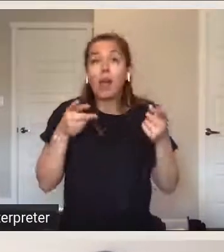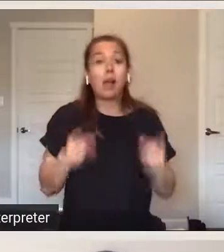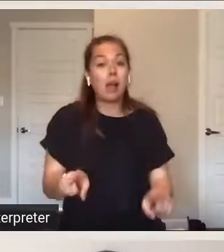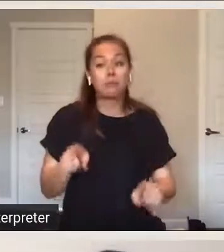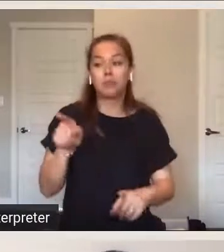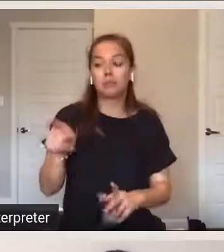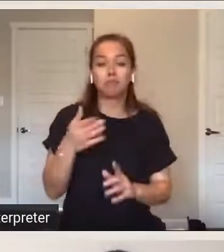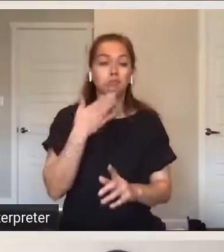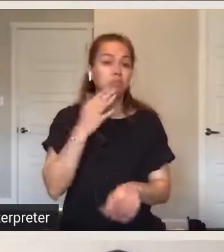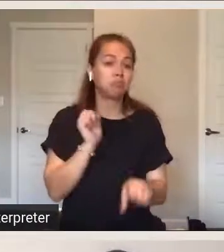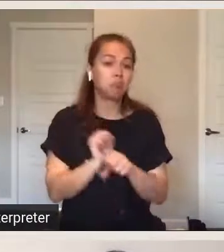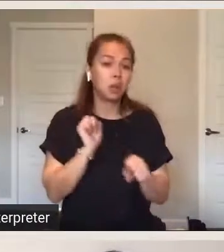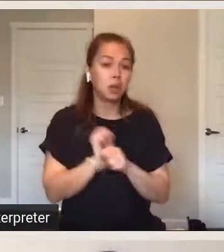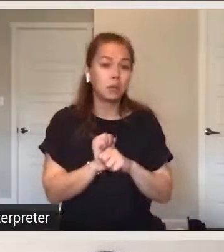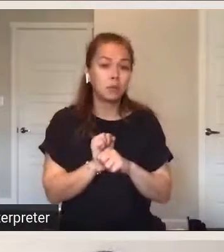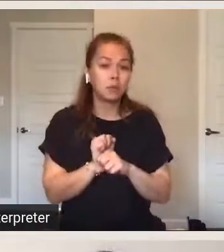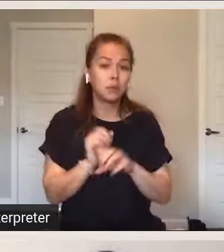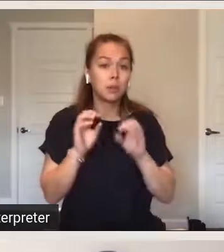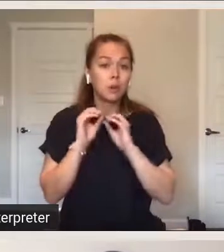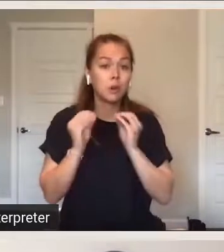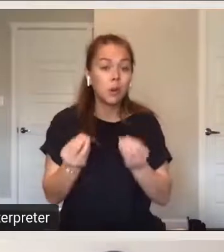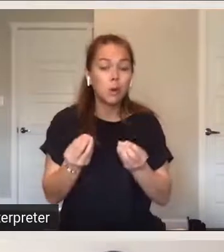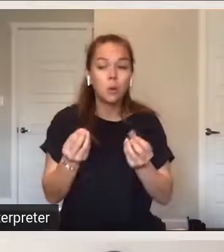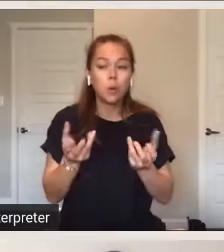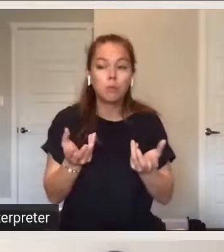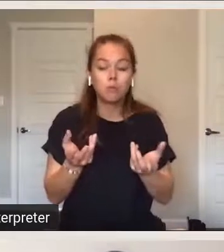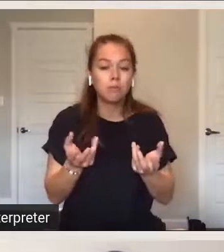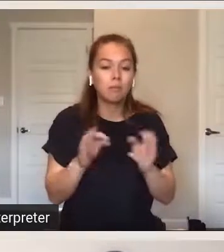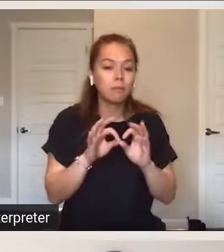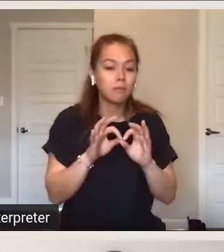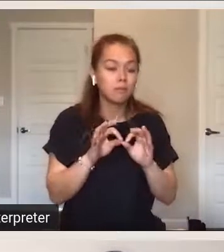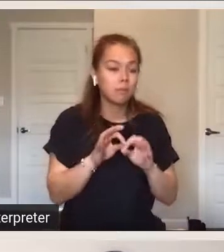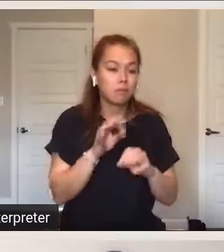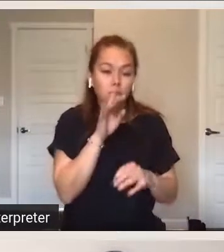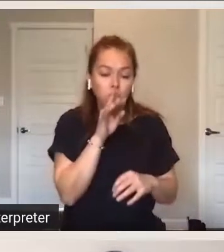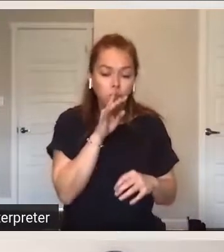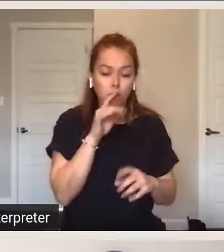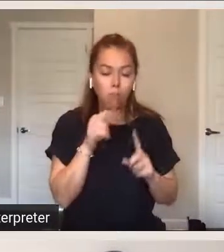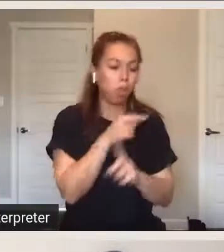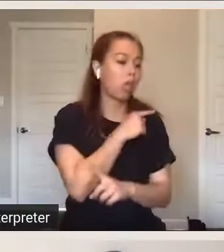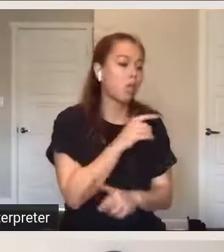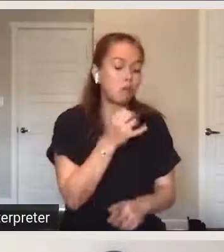family members looking into the camera, you know, screwing up lines or anything like that.